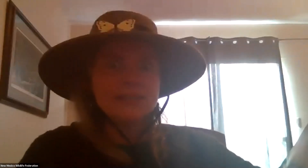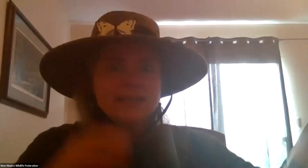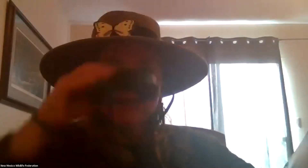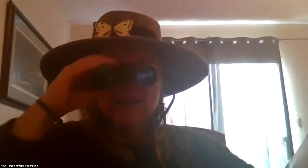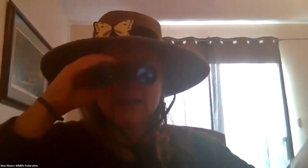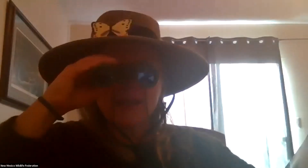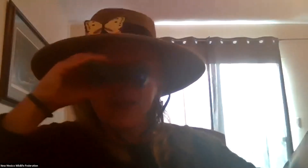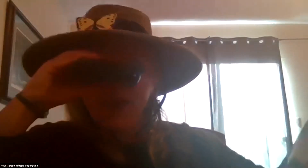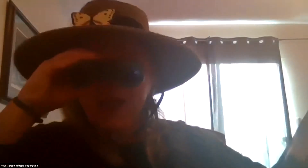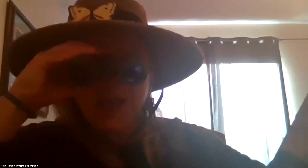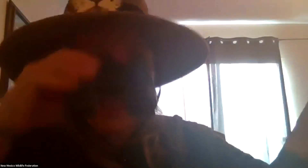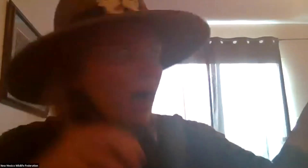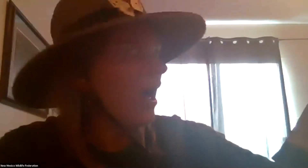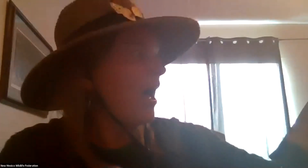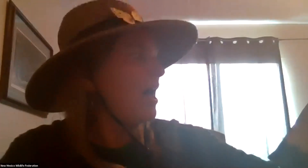I've seen